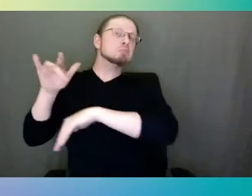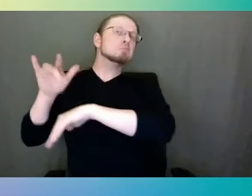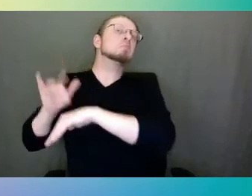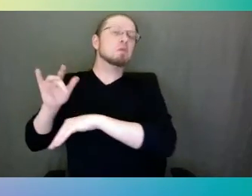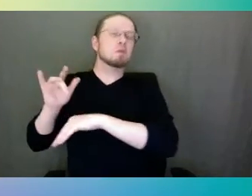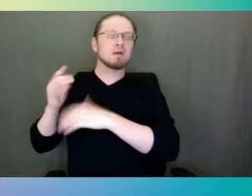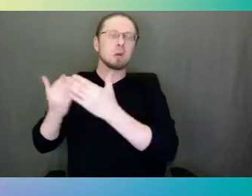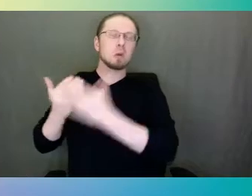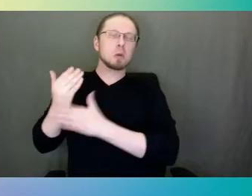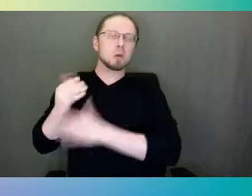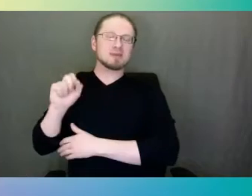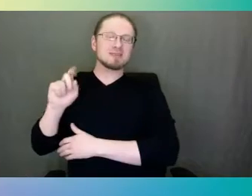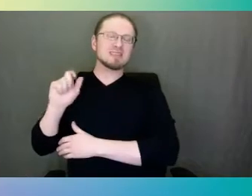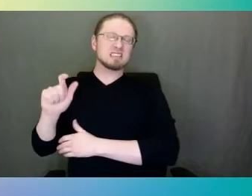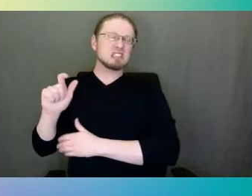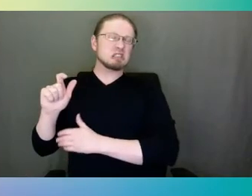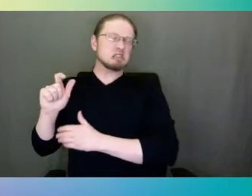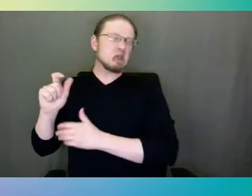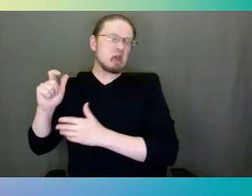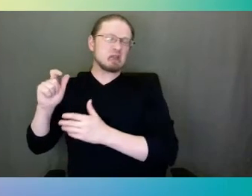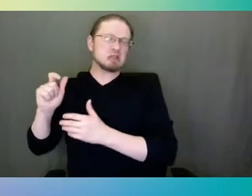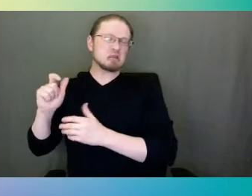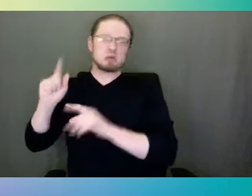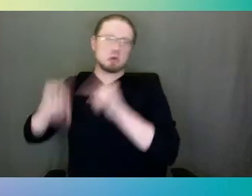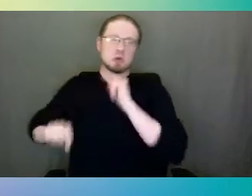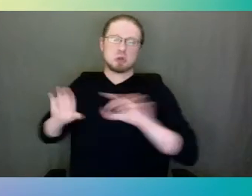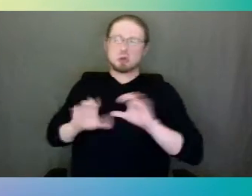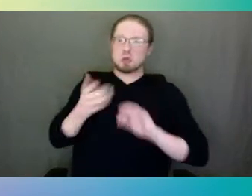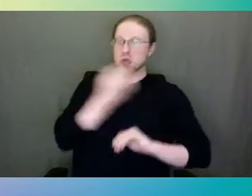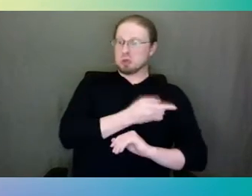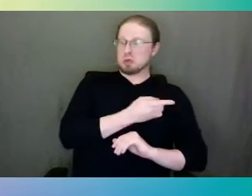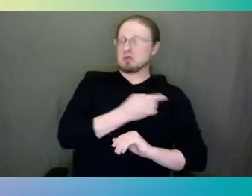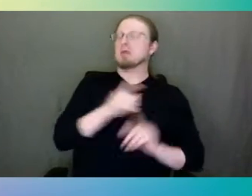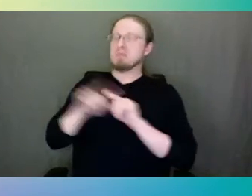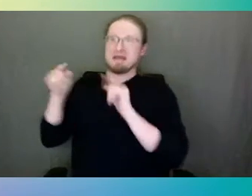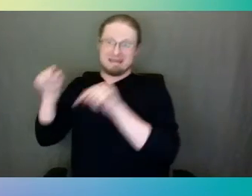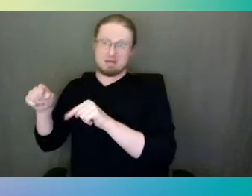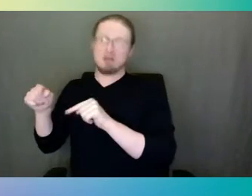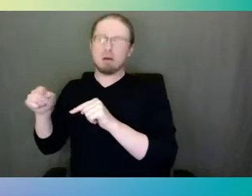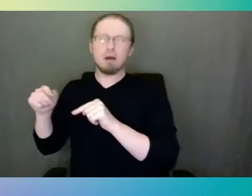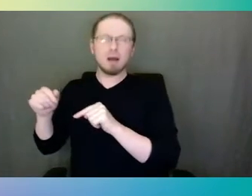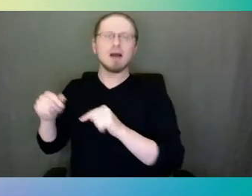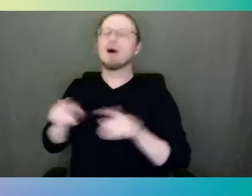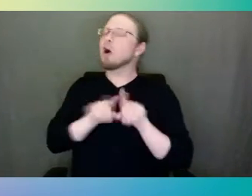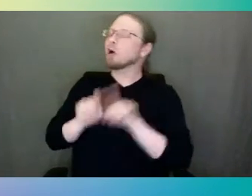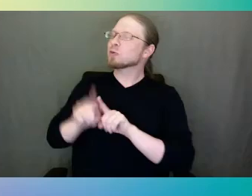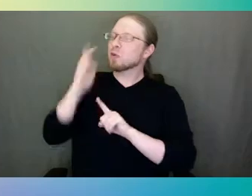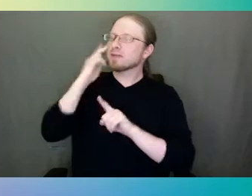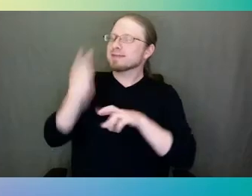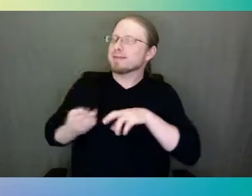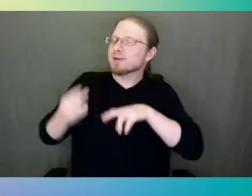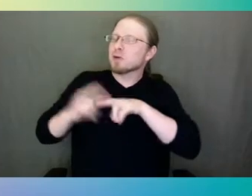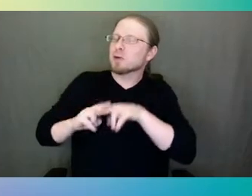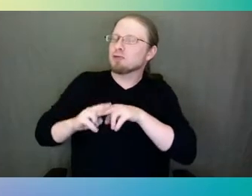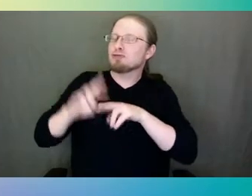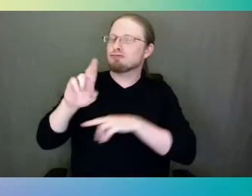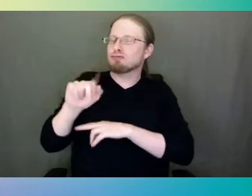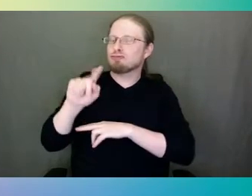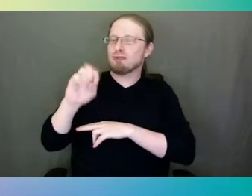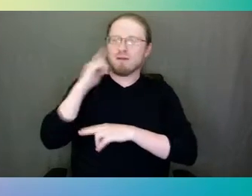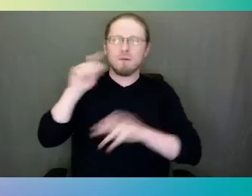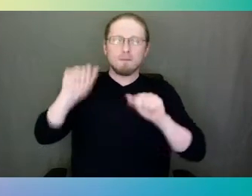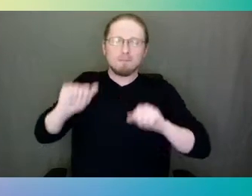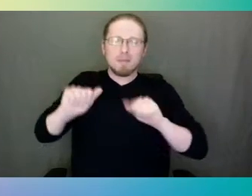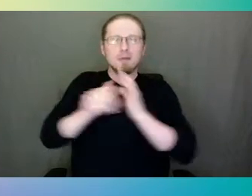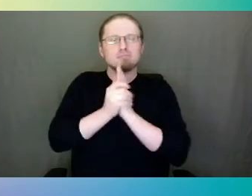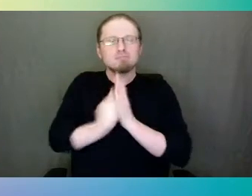investigated before. Cities are big, you can get lost in them. There's also an increase in literacy. And there's also an increase